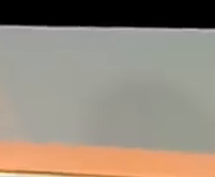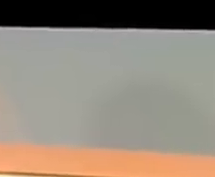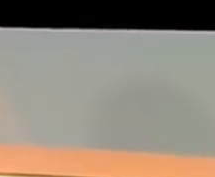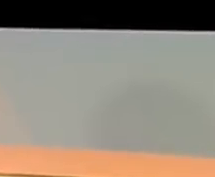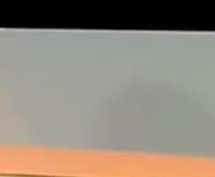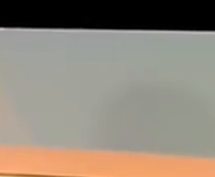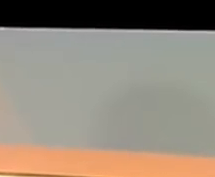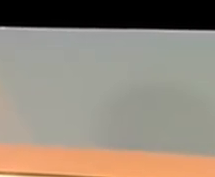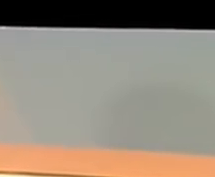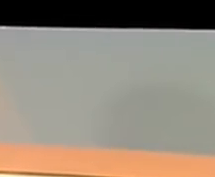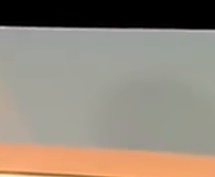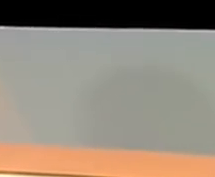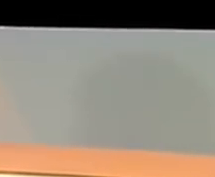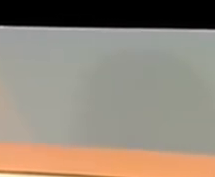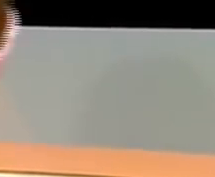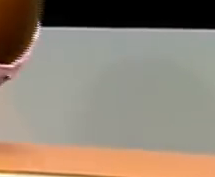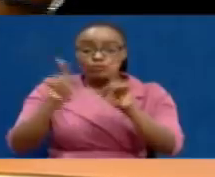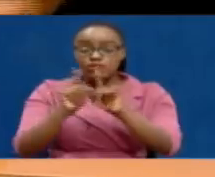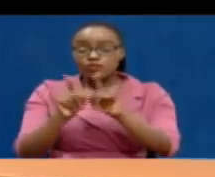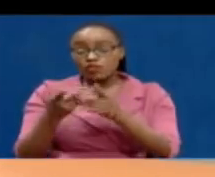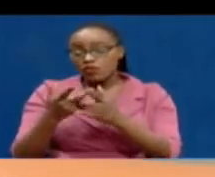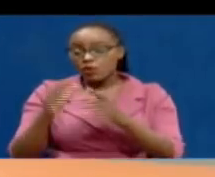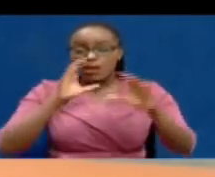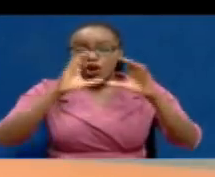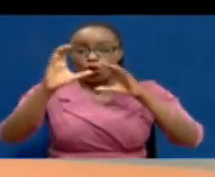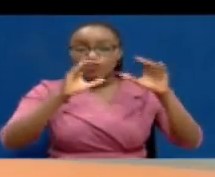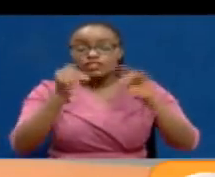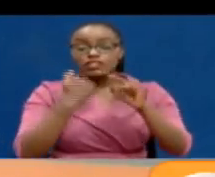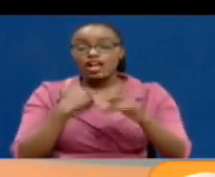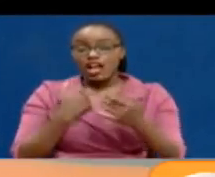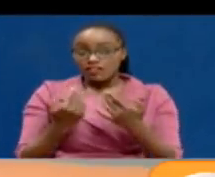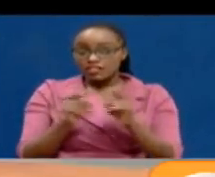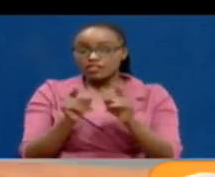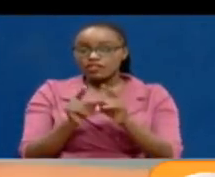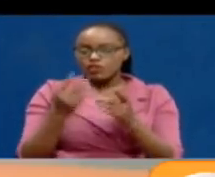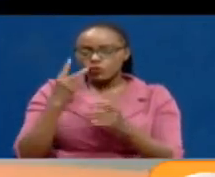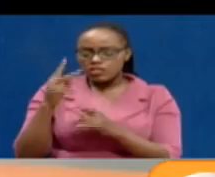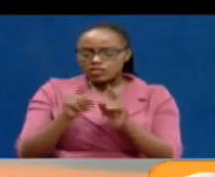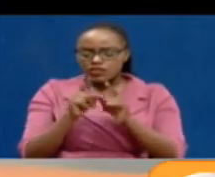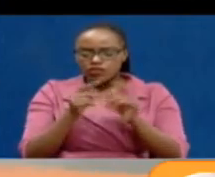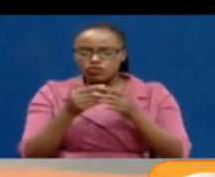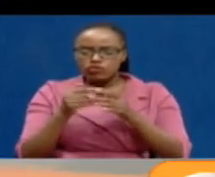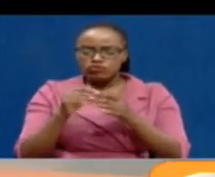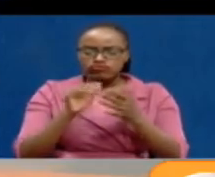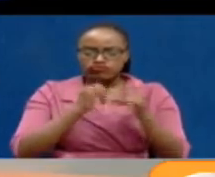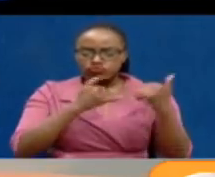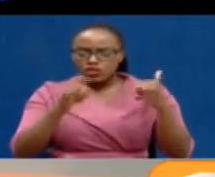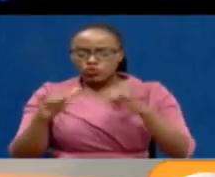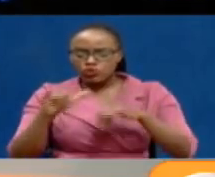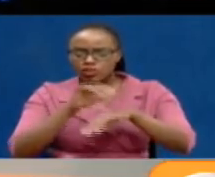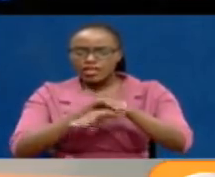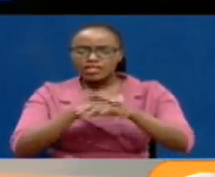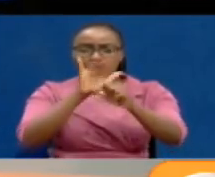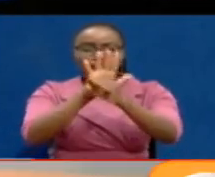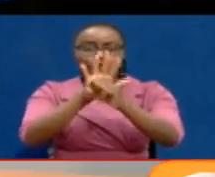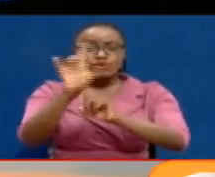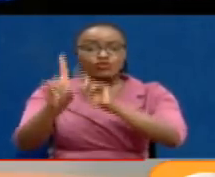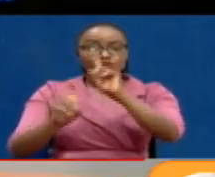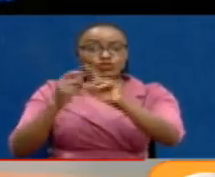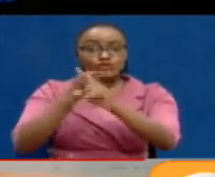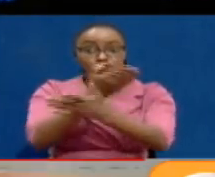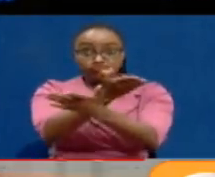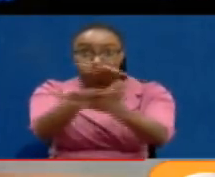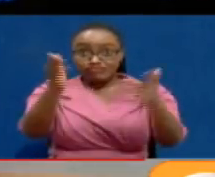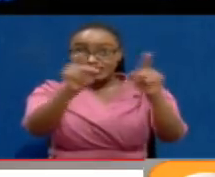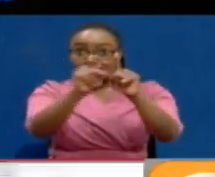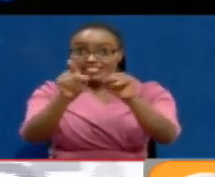Right, thank you for staying with the Monday Report. We're beginning this conversation right now, and you'll see me shuffling through my gadgets because I'm trying to get in as many questions from you